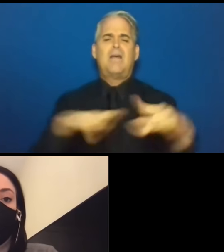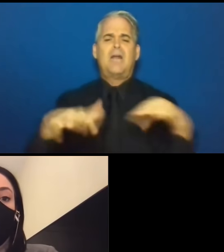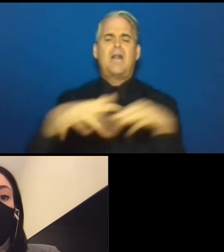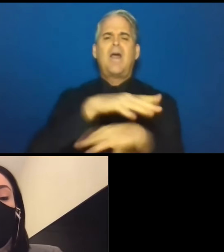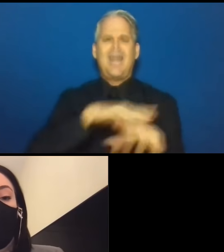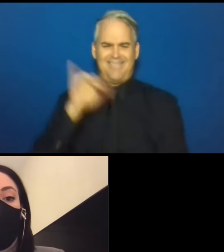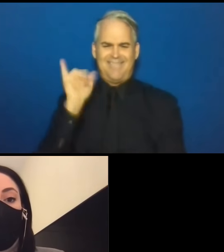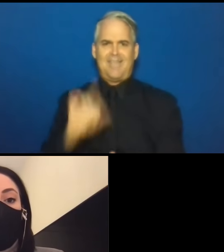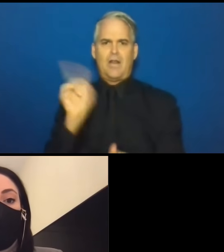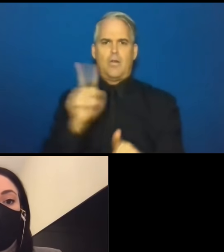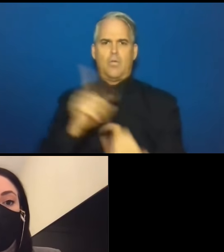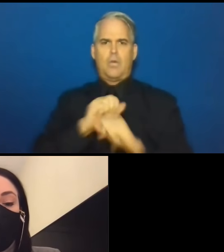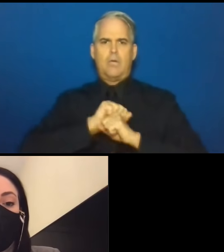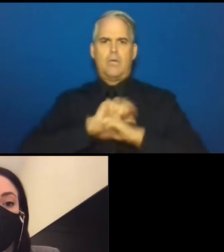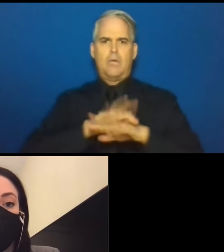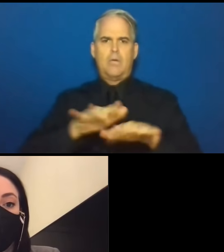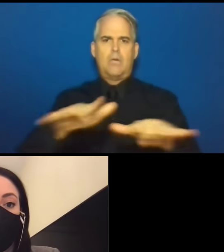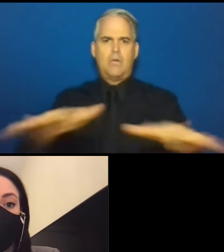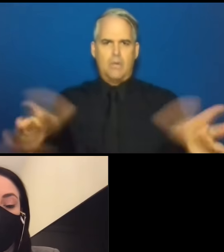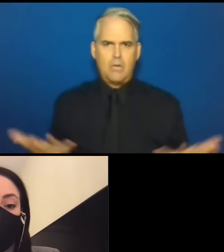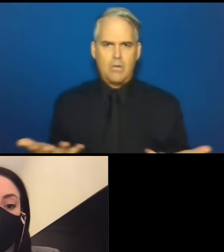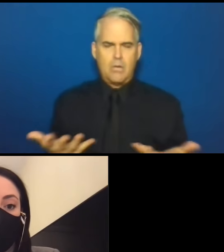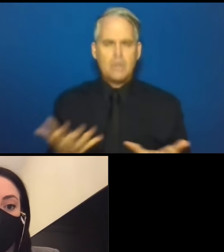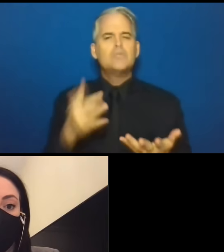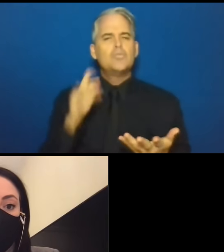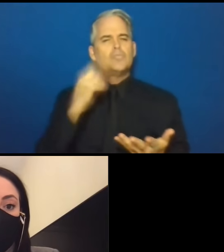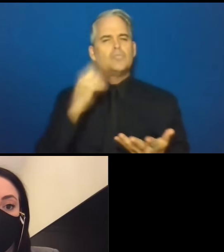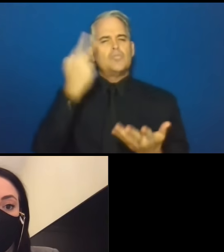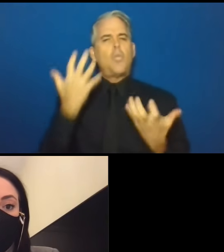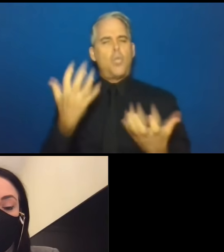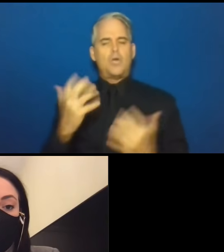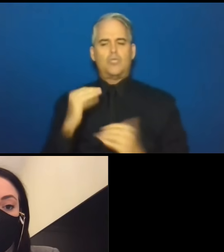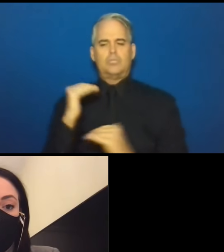that social interaction, to keep everybody as safe as possible.